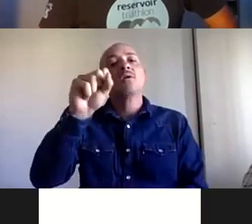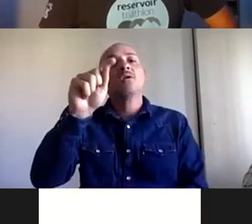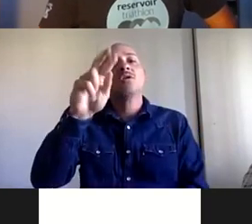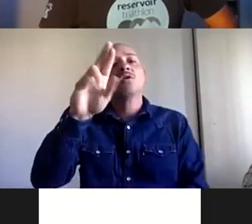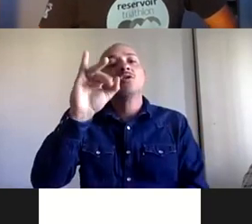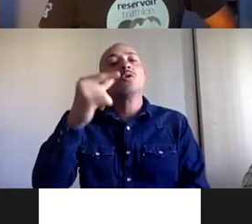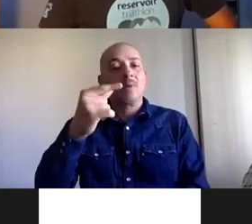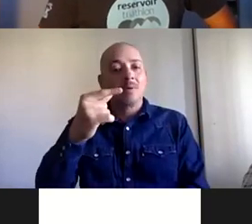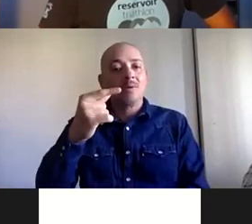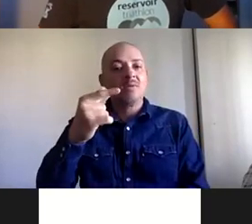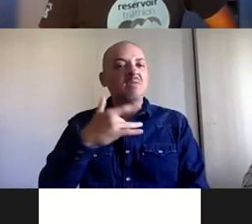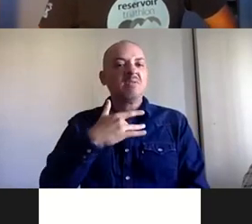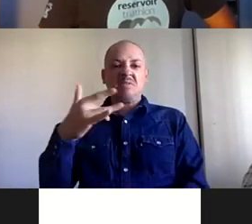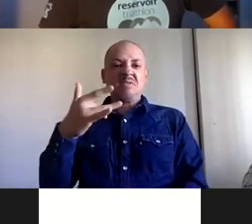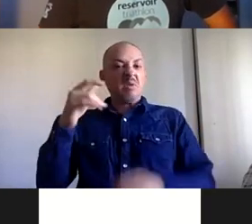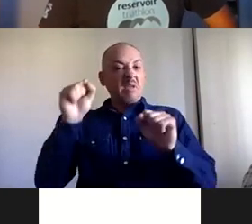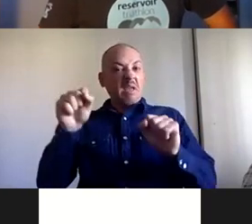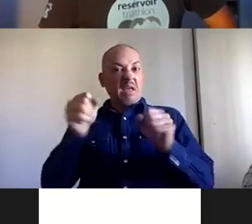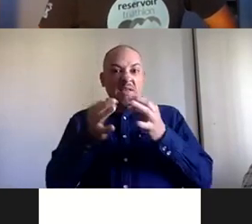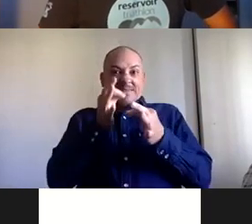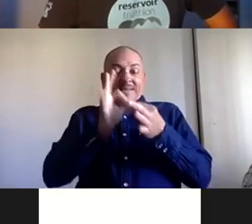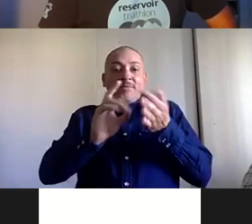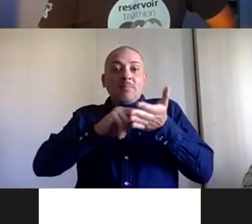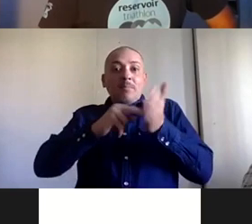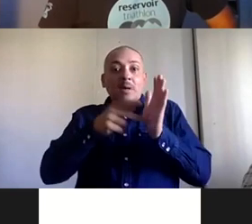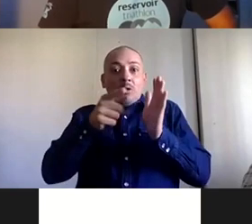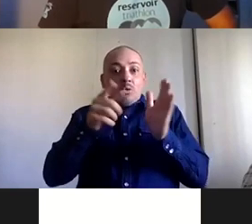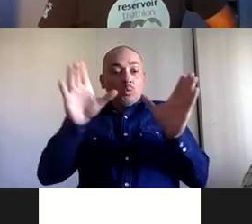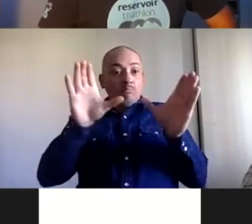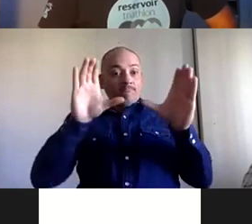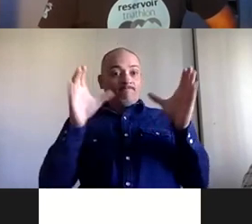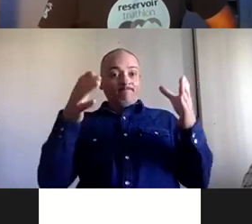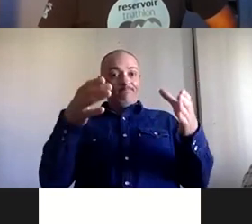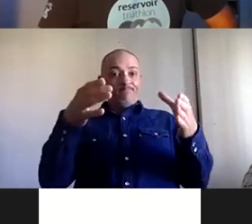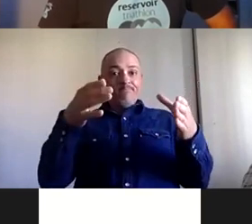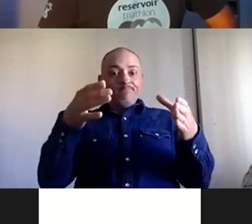be simplified into you basically classify